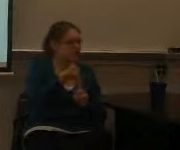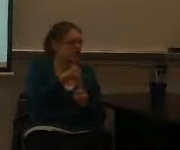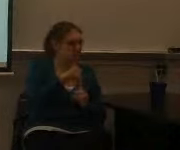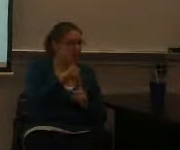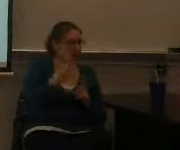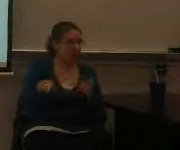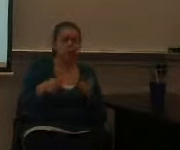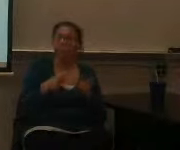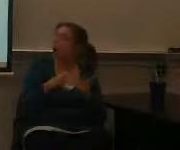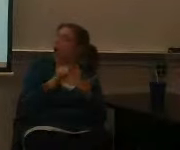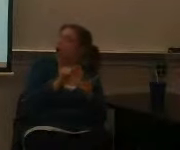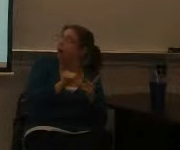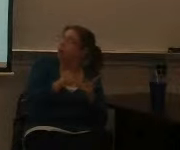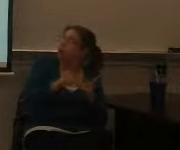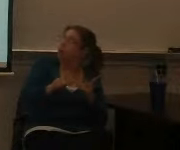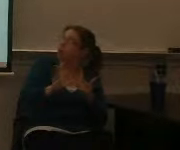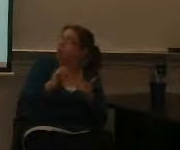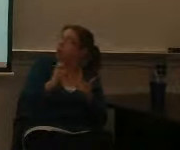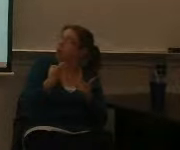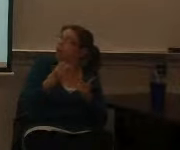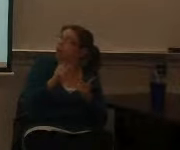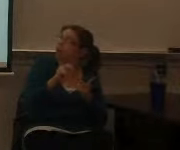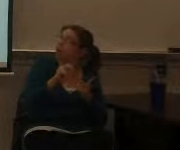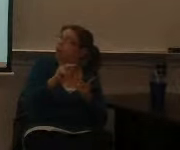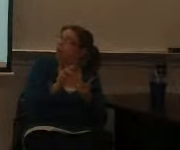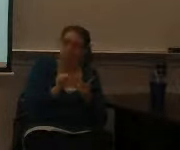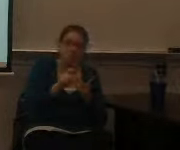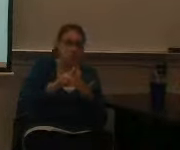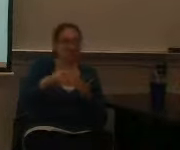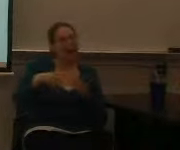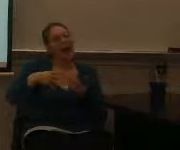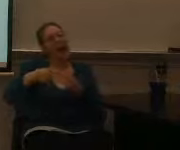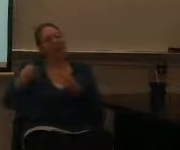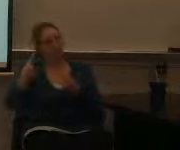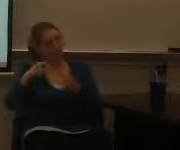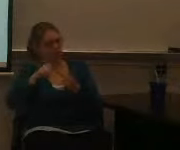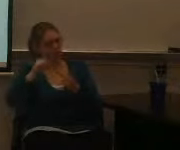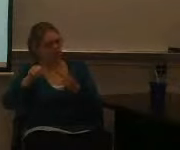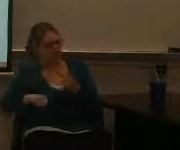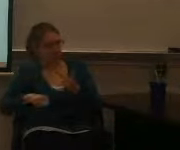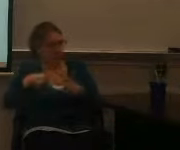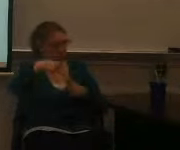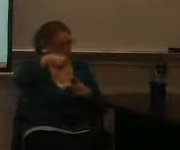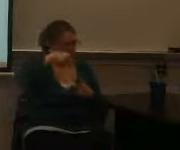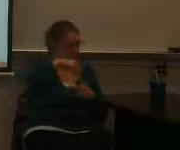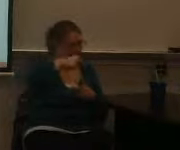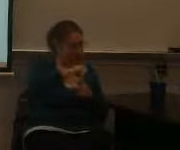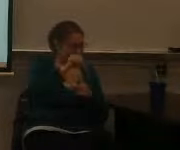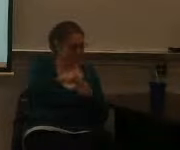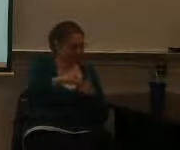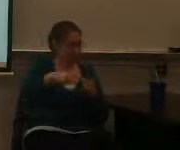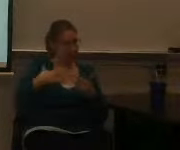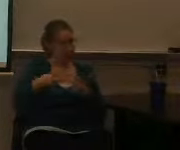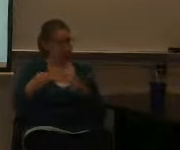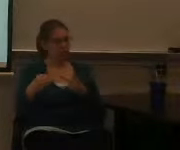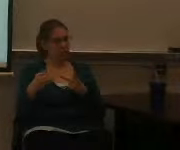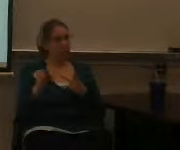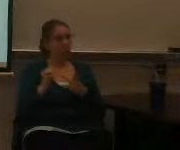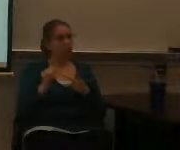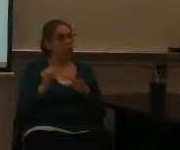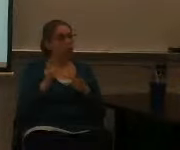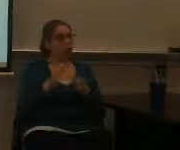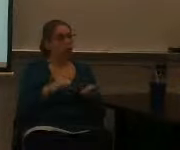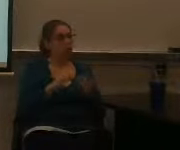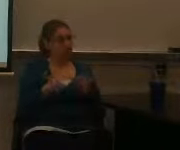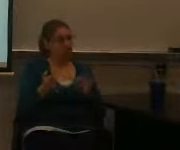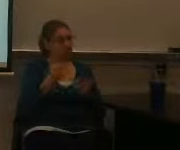from outside of the system. And so one of the key issues in aquatic systems is that where is the carbon coming